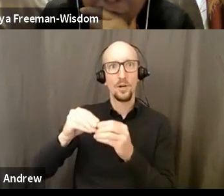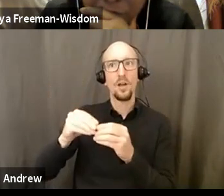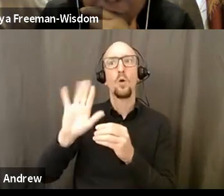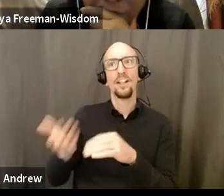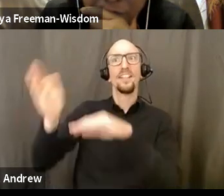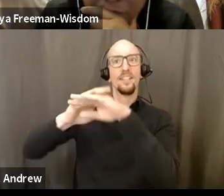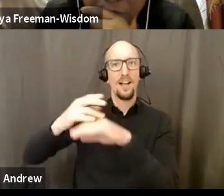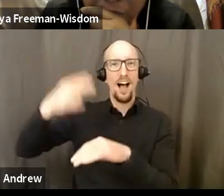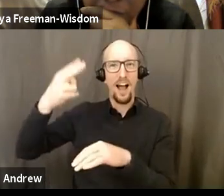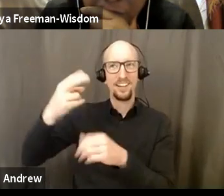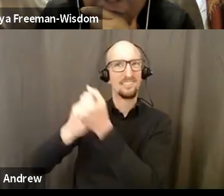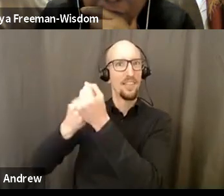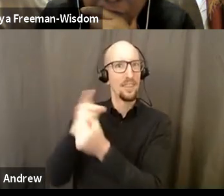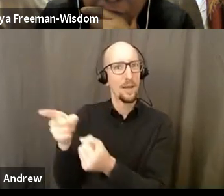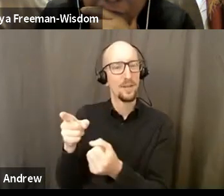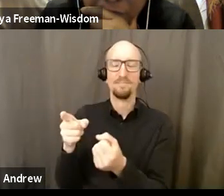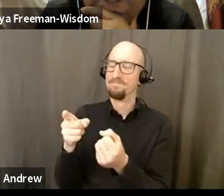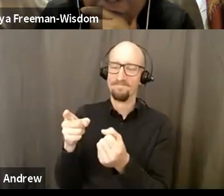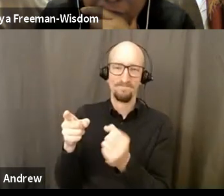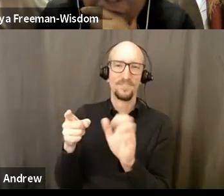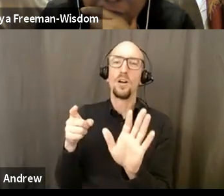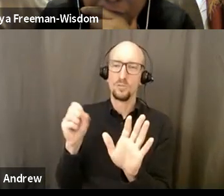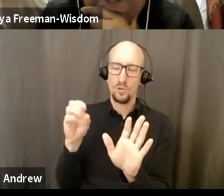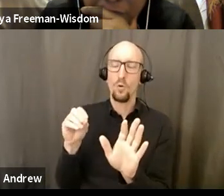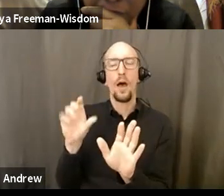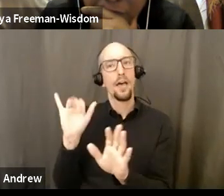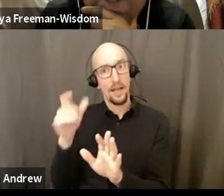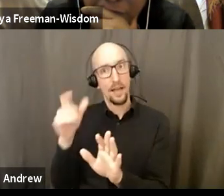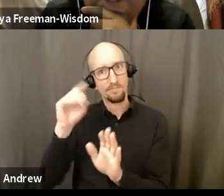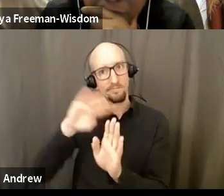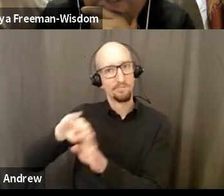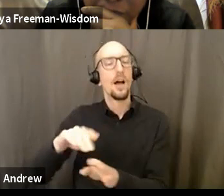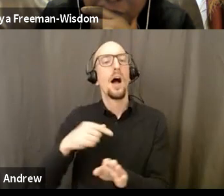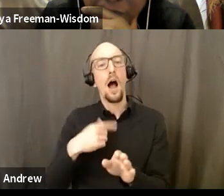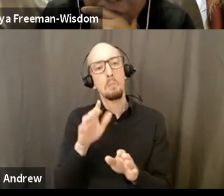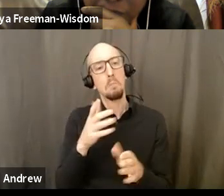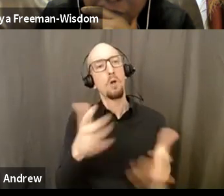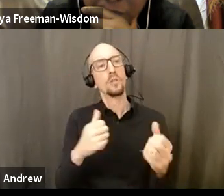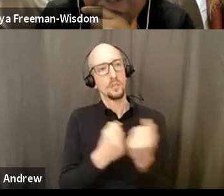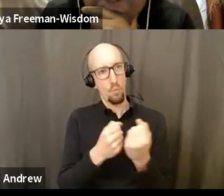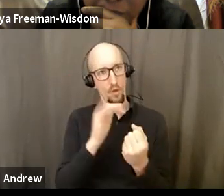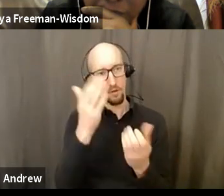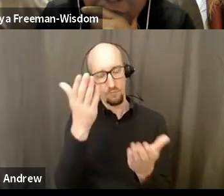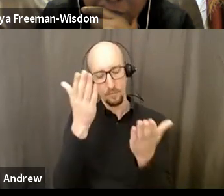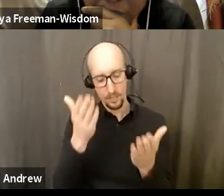would support that recommendation. I did also I want